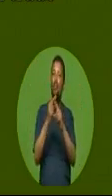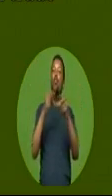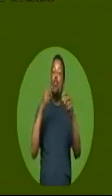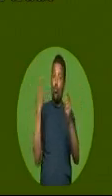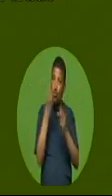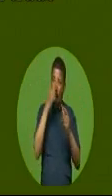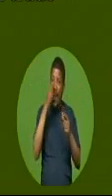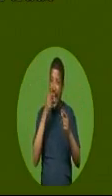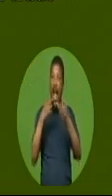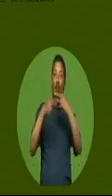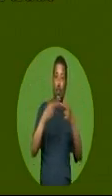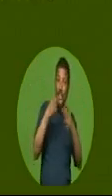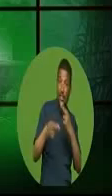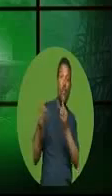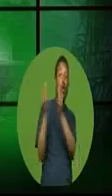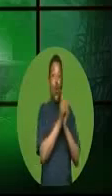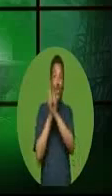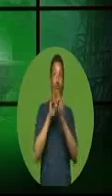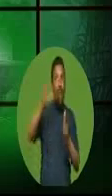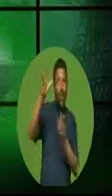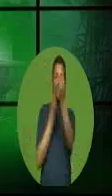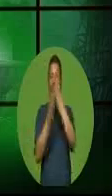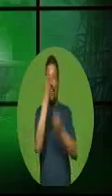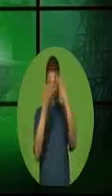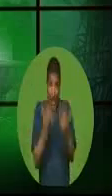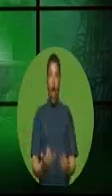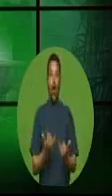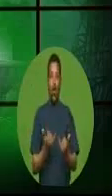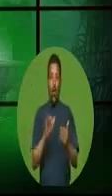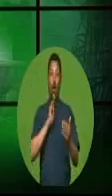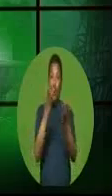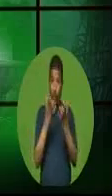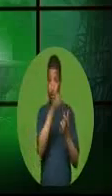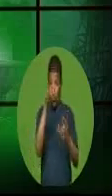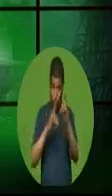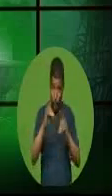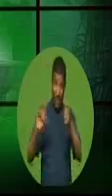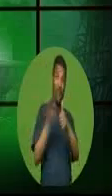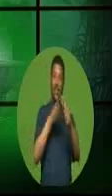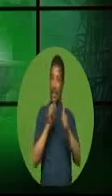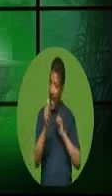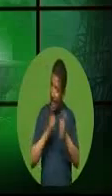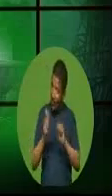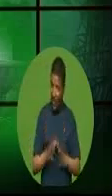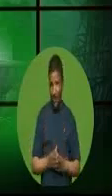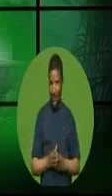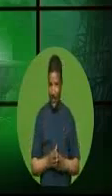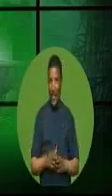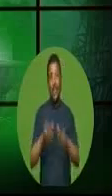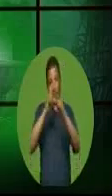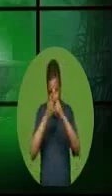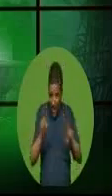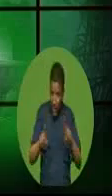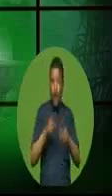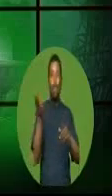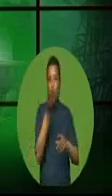associated with foreign trade. Now, what I want you to do in the first activity is to